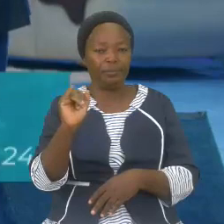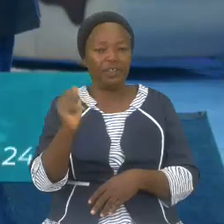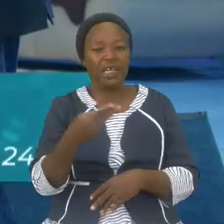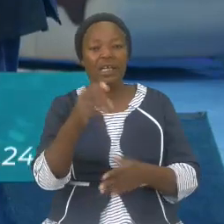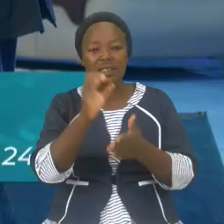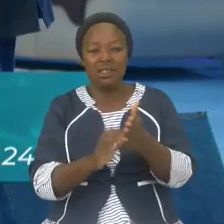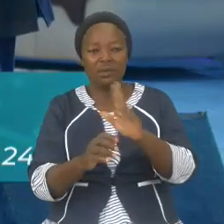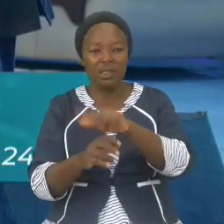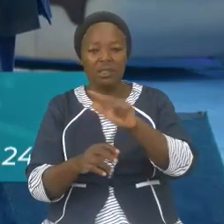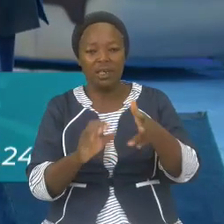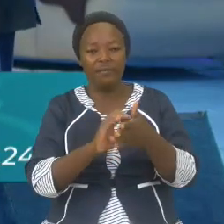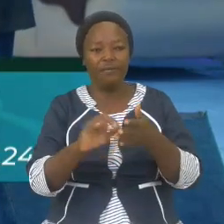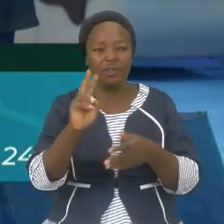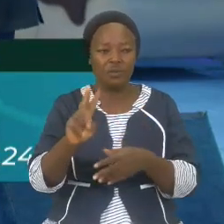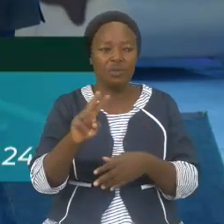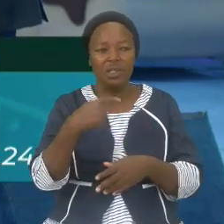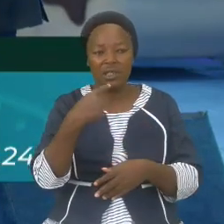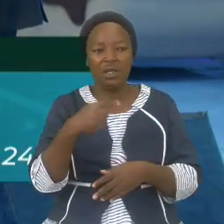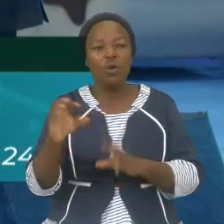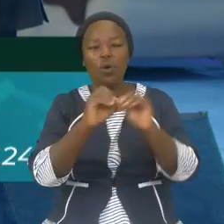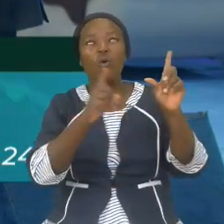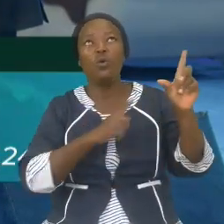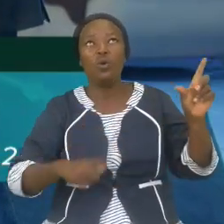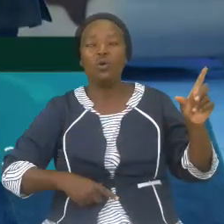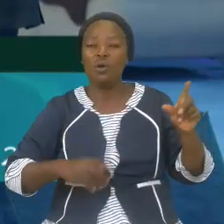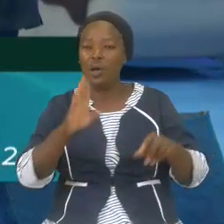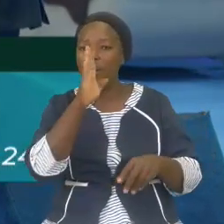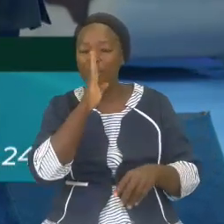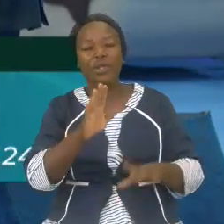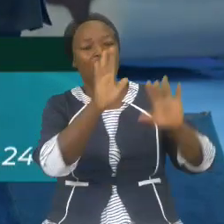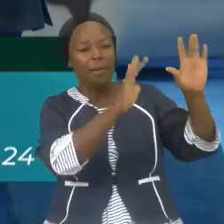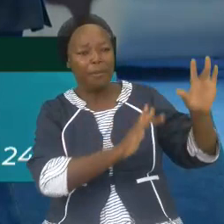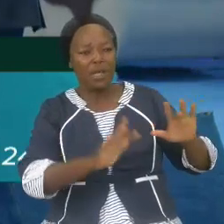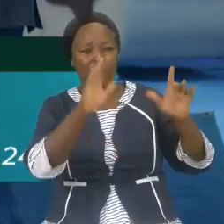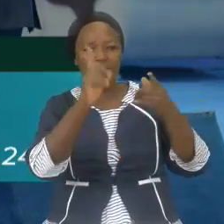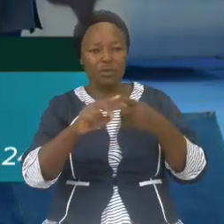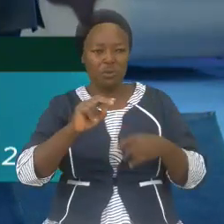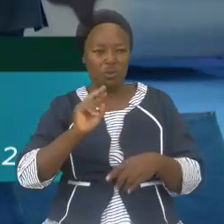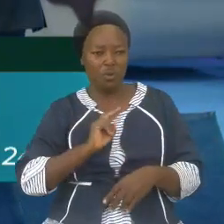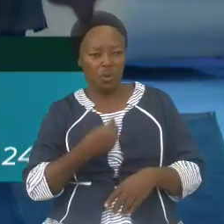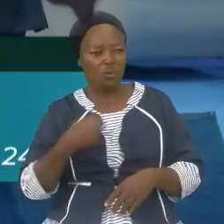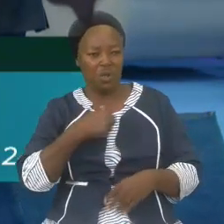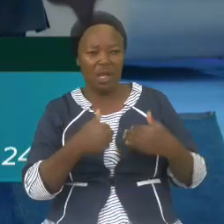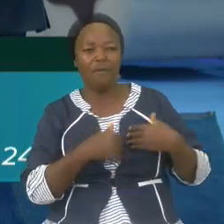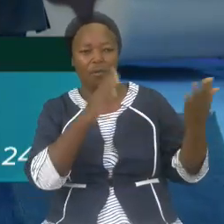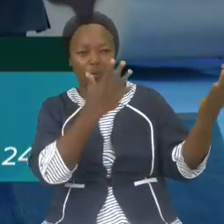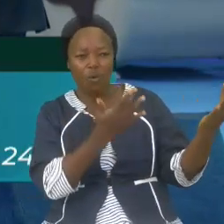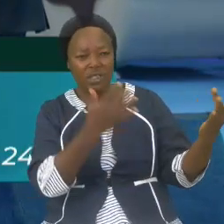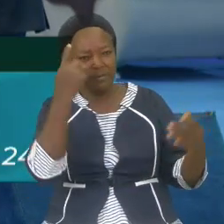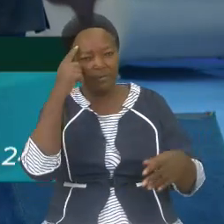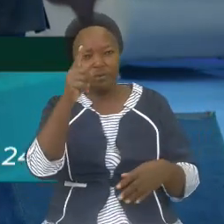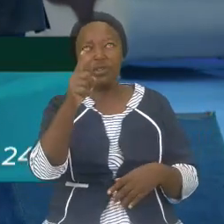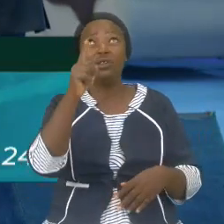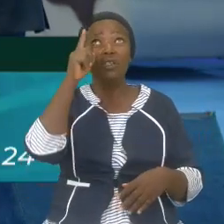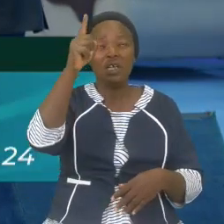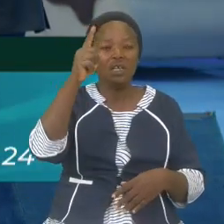33, verse 2. Lord, be gracious unto us. We have waited for thee. Be thou